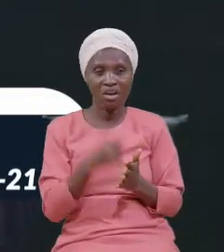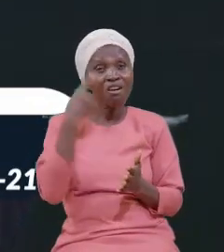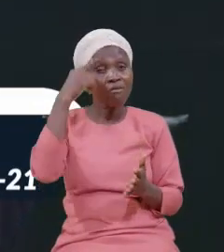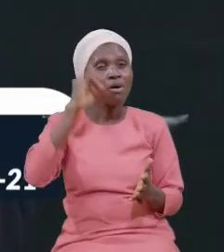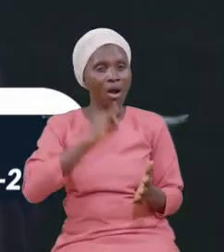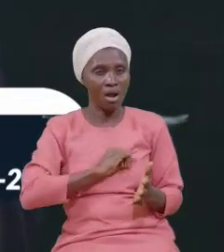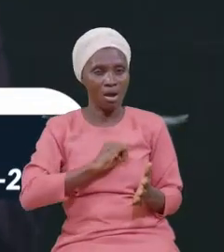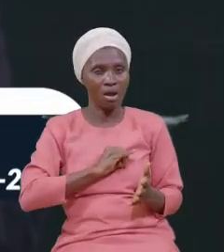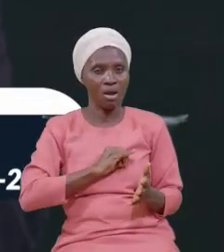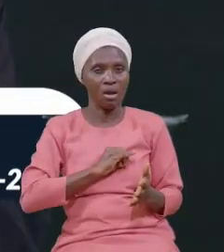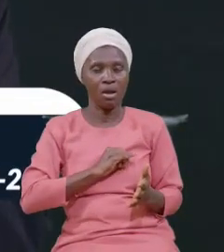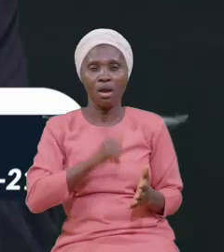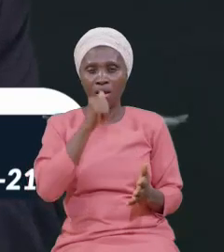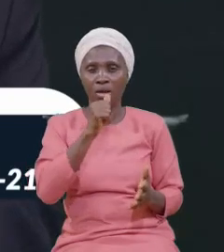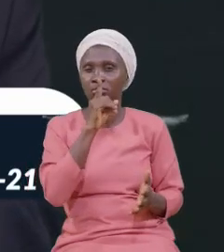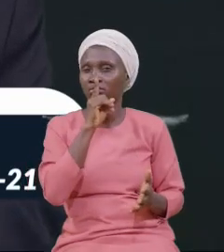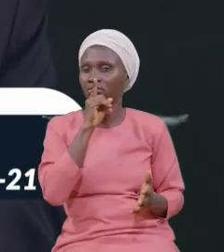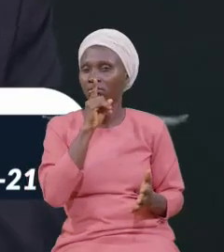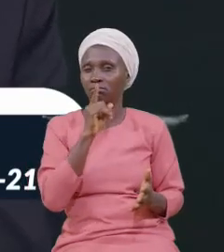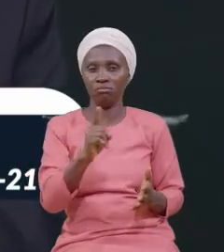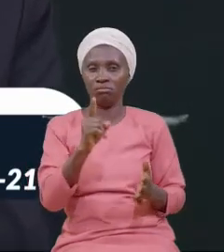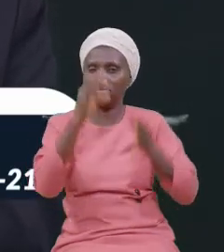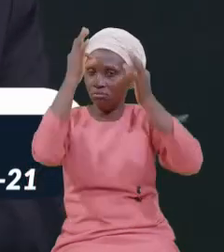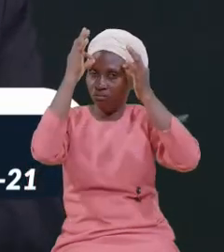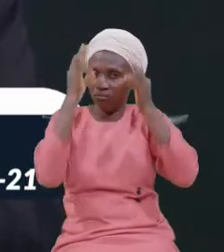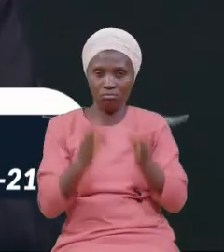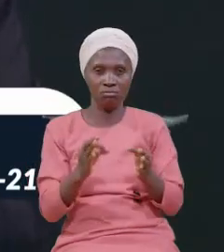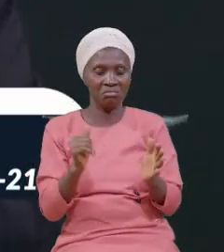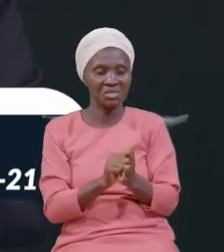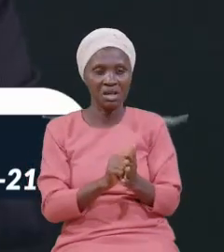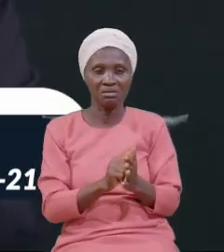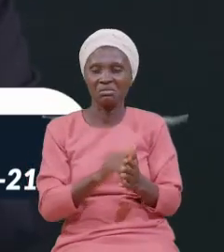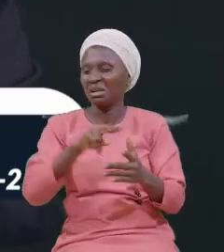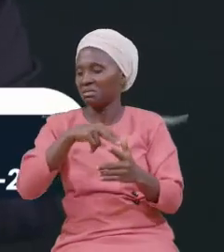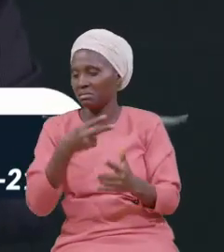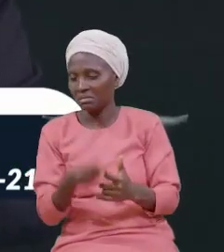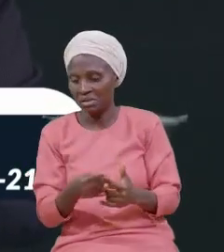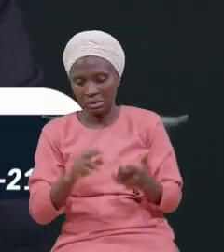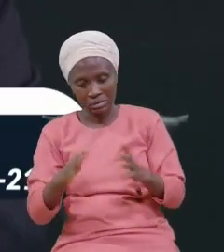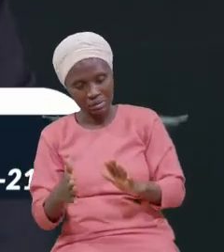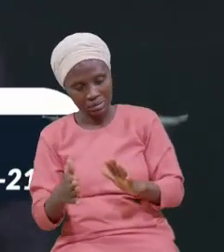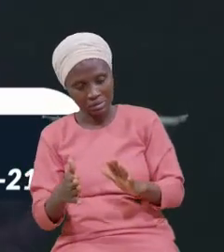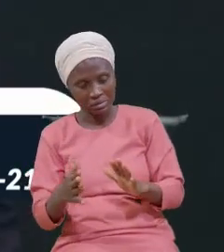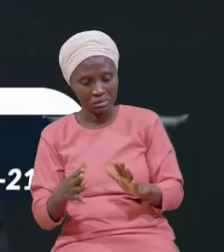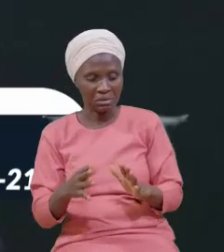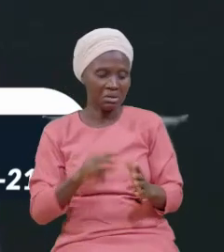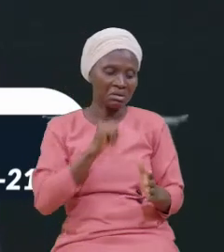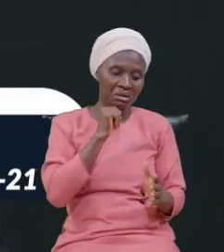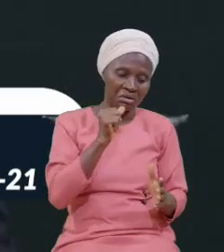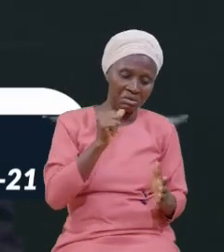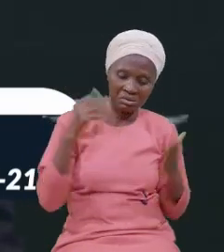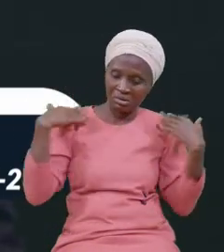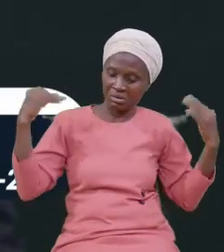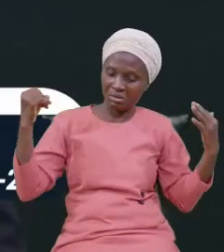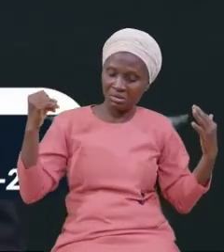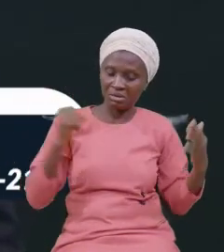death, nor life, nor angels, nor principalities, no